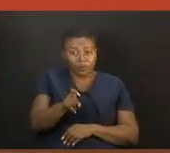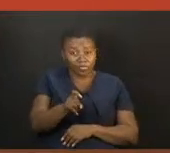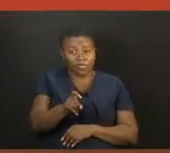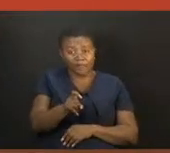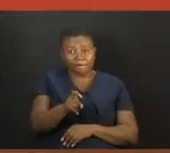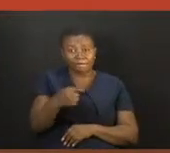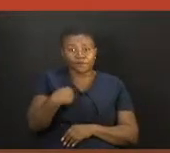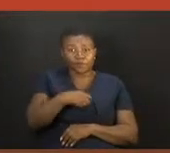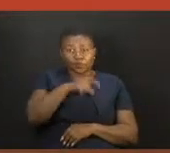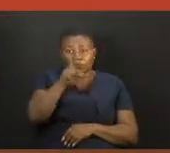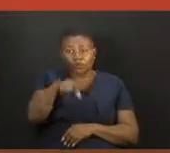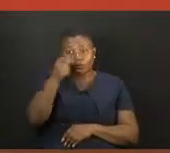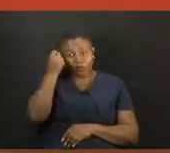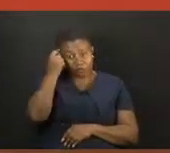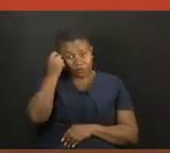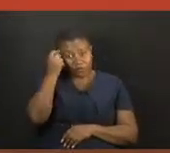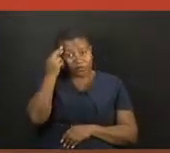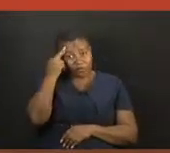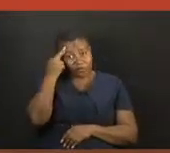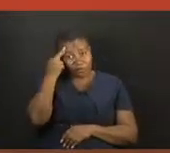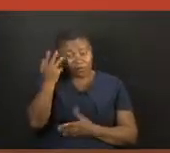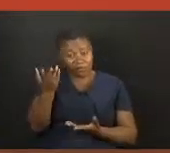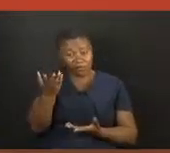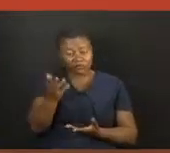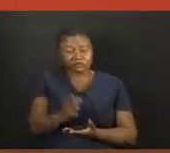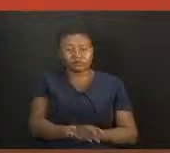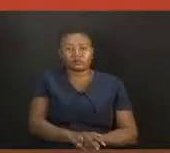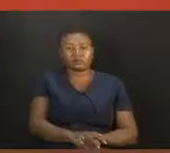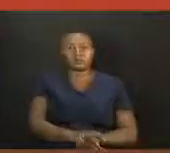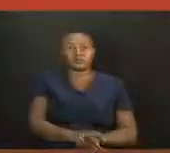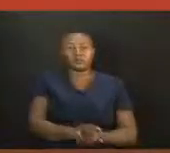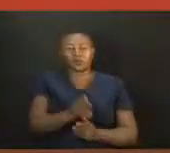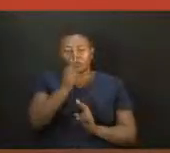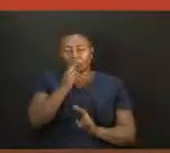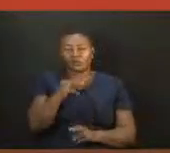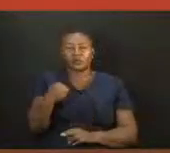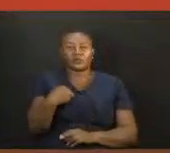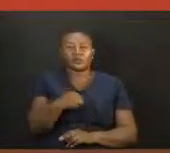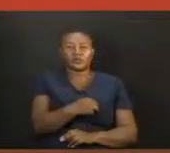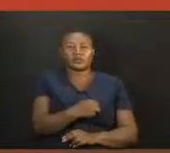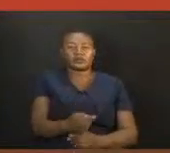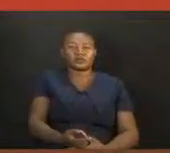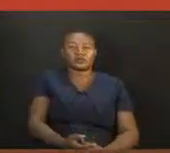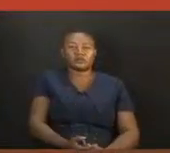should understand the reason. So, honorable members, our